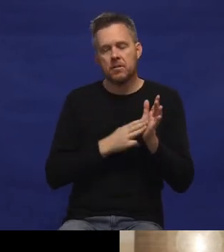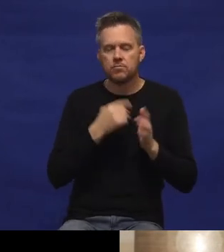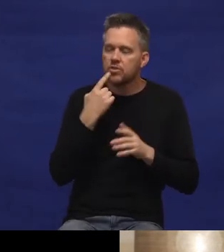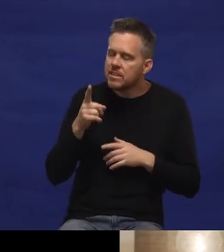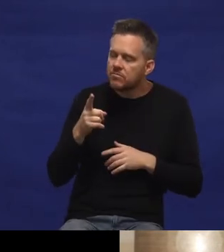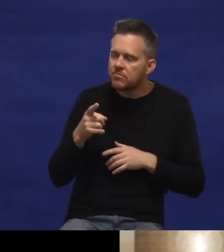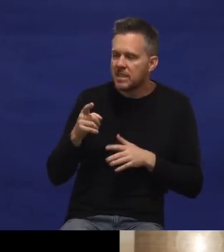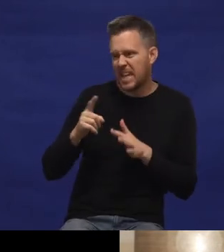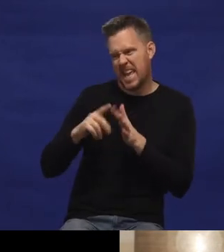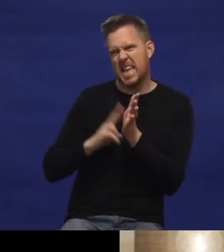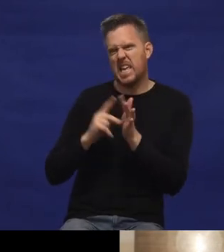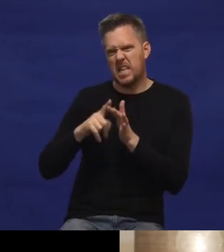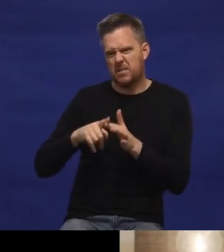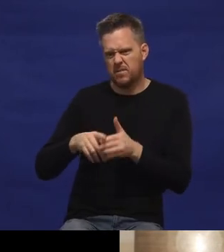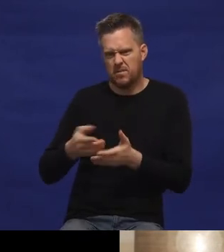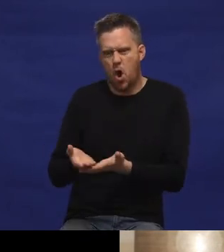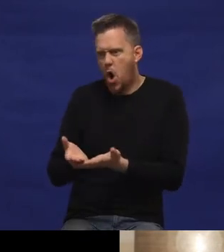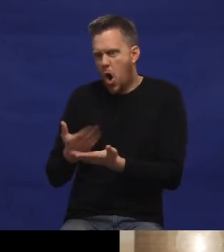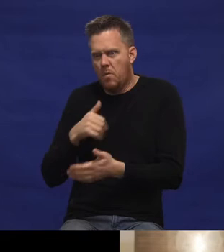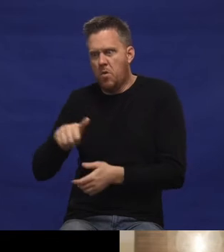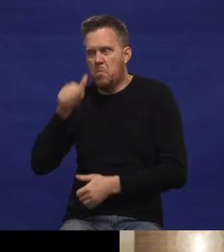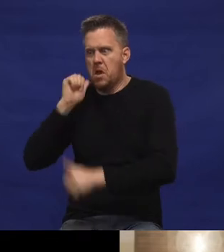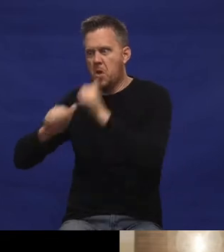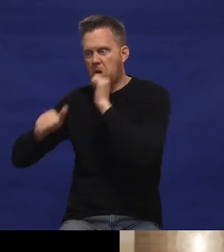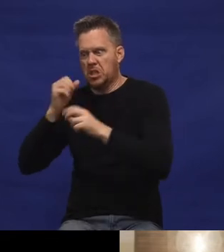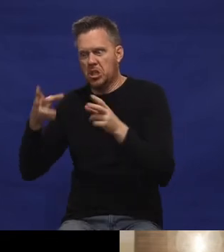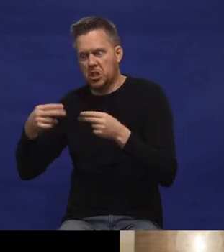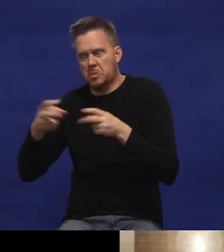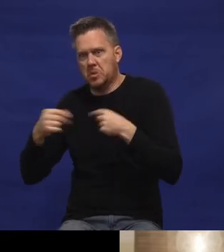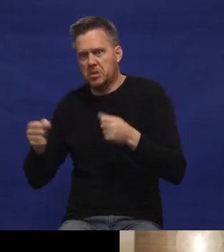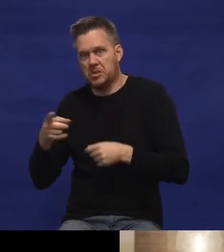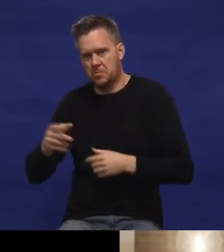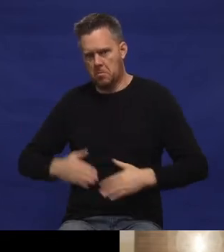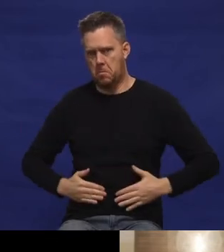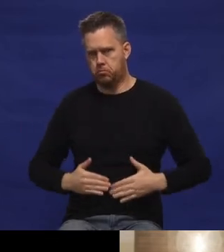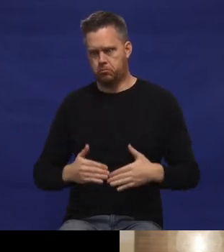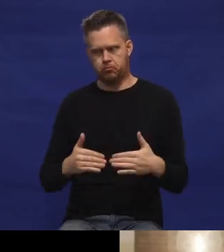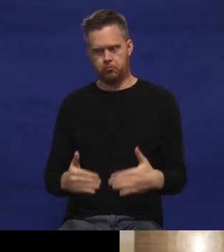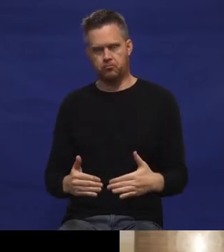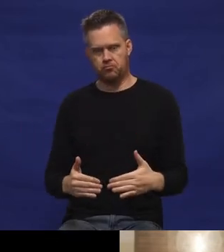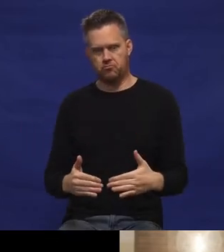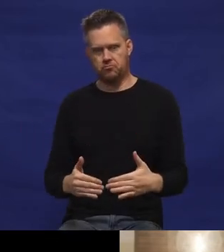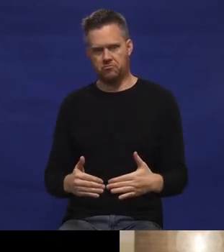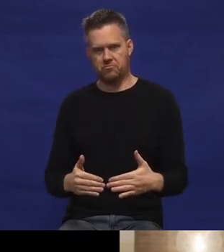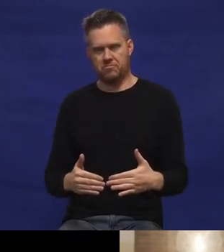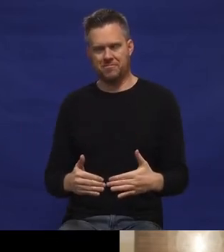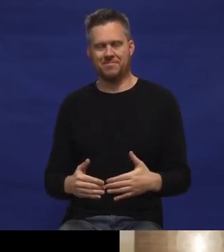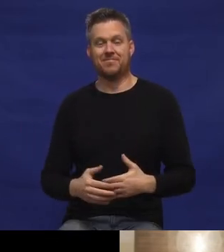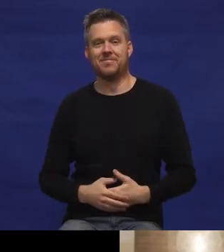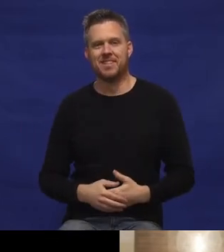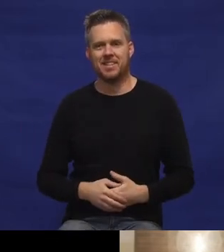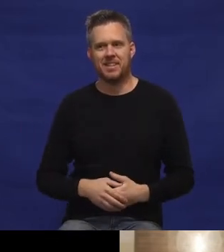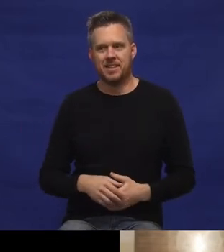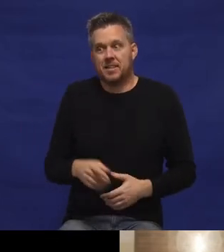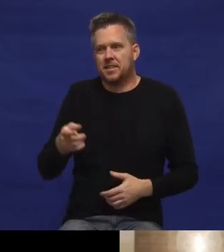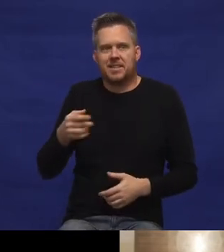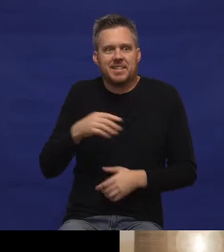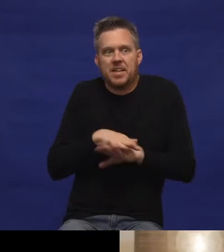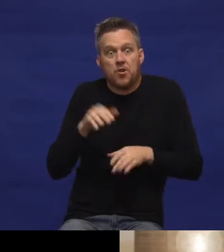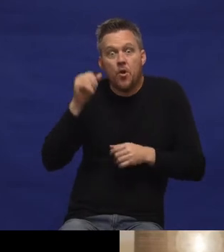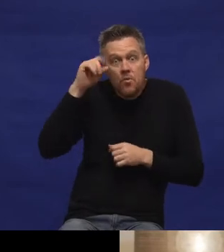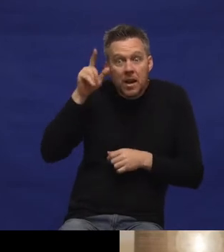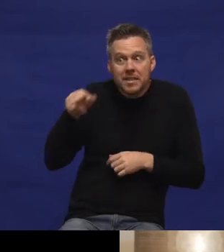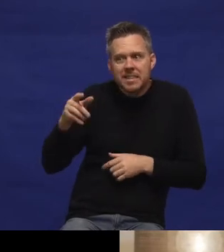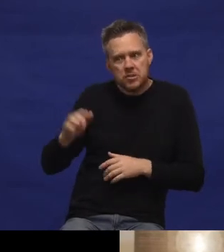Eve, like, you gotta lay off the beer and chips a little bit. You're getting a bit of a pot belly having no idea that, well, she was